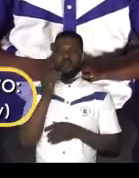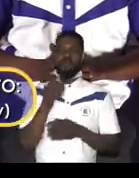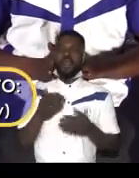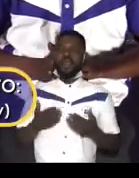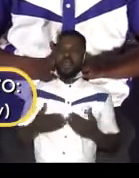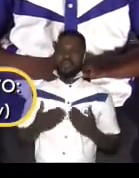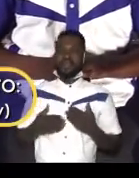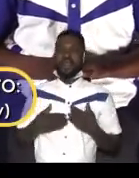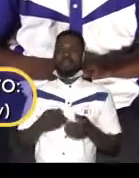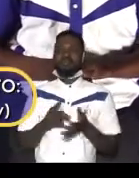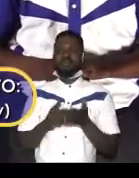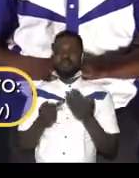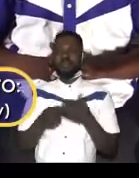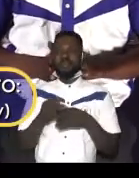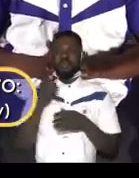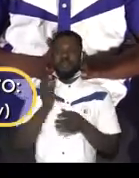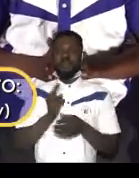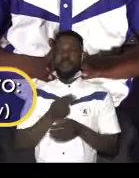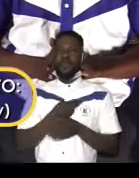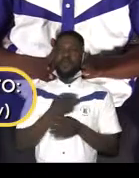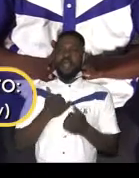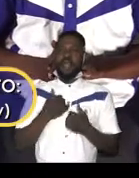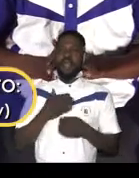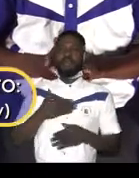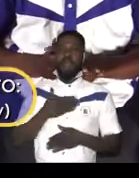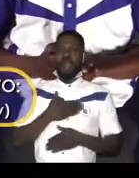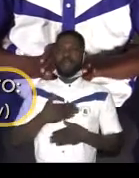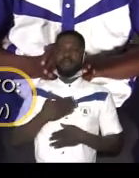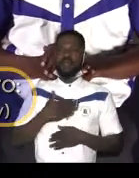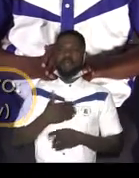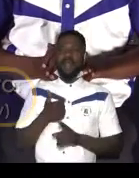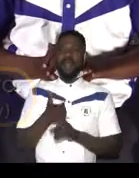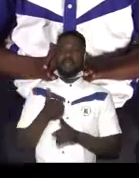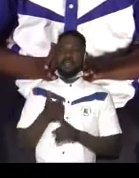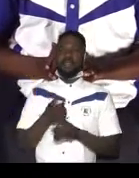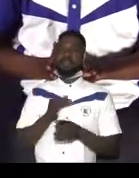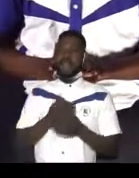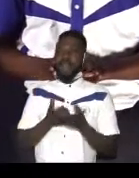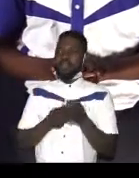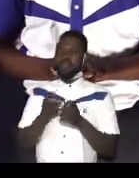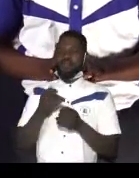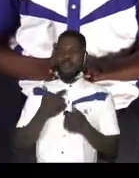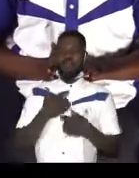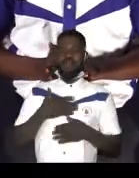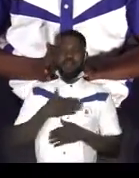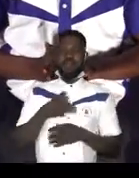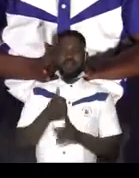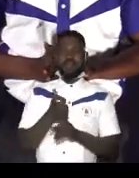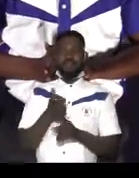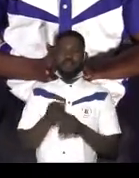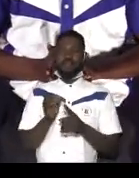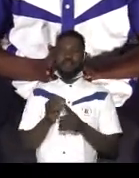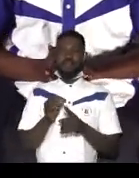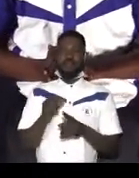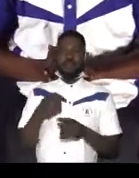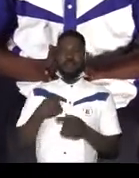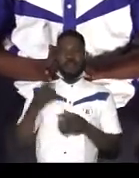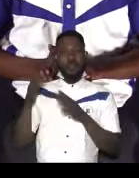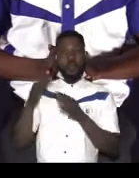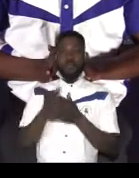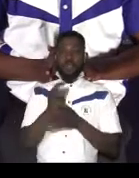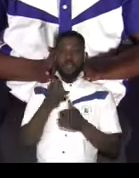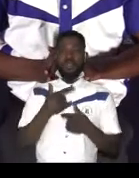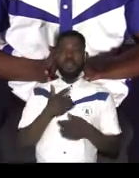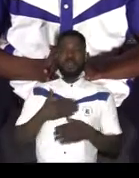indeed it has been for us. I have enjoyed myself. And Tifumi, I trust that you have enjoyed yourself as well. I did. And we hope that you have enjoyed